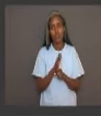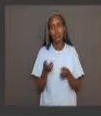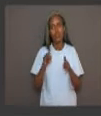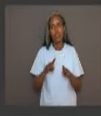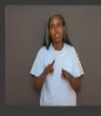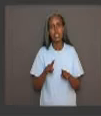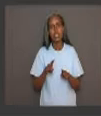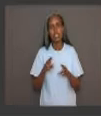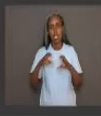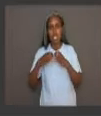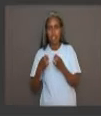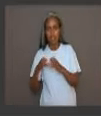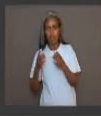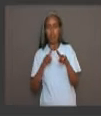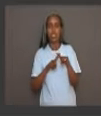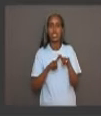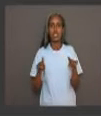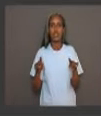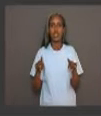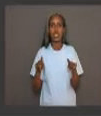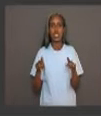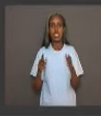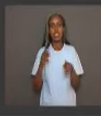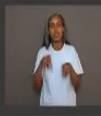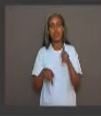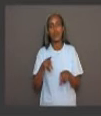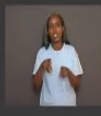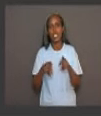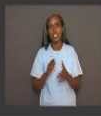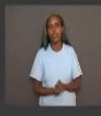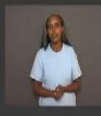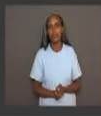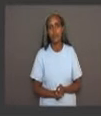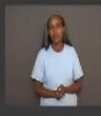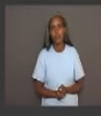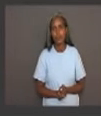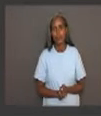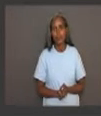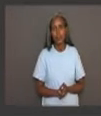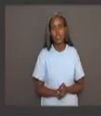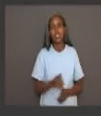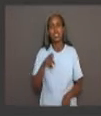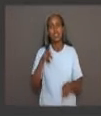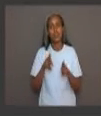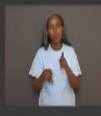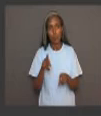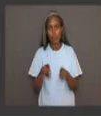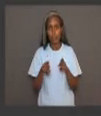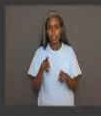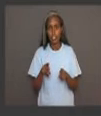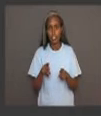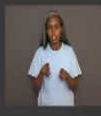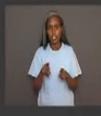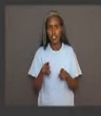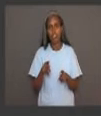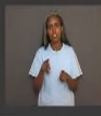a categorical difference in the population. The population is